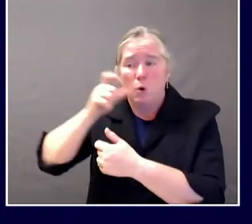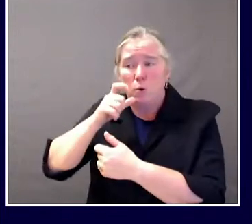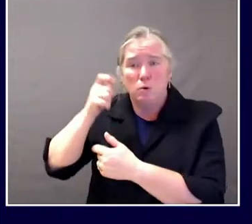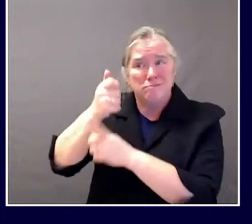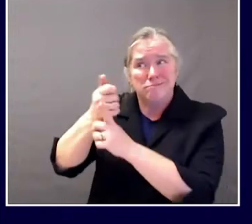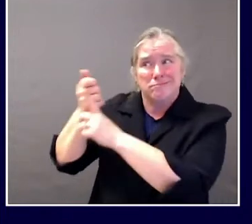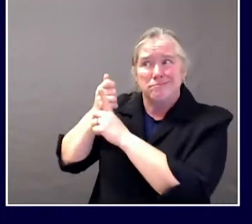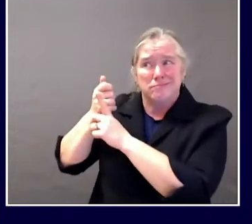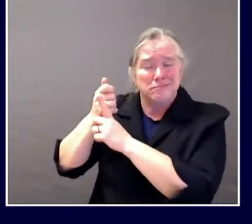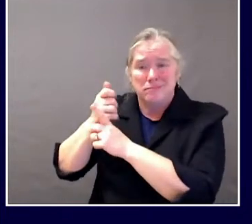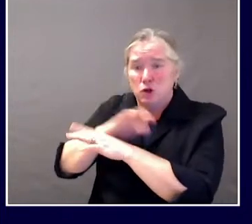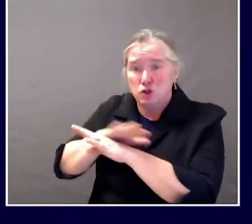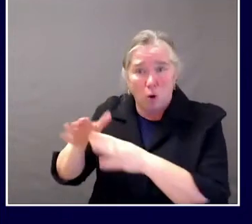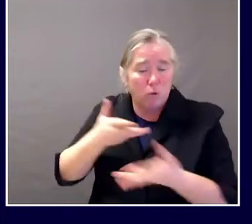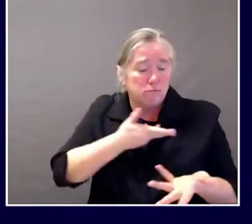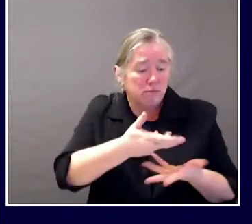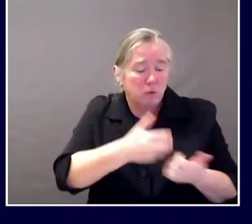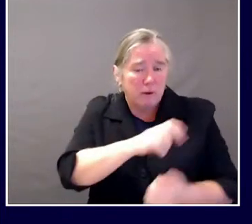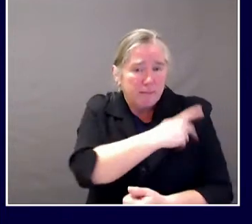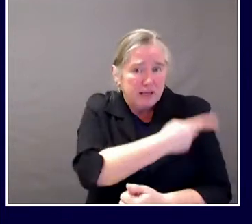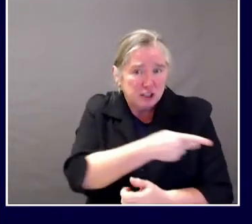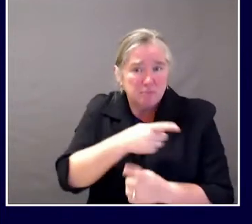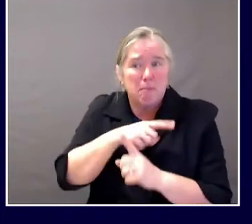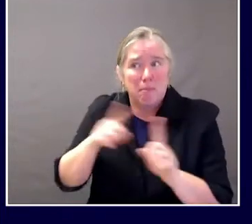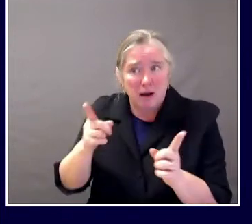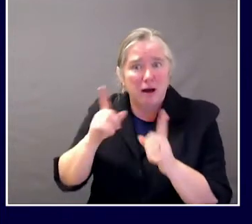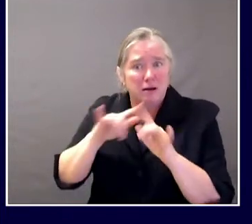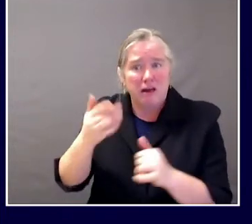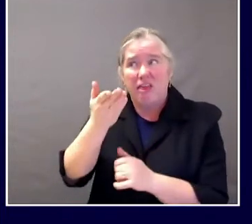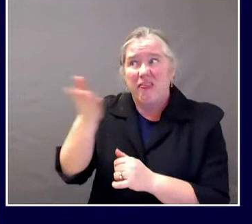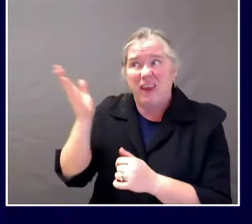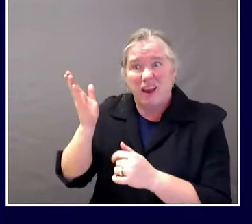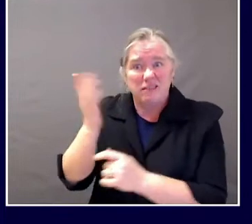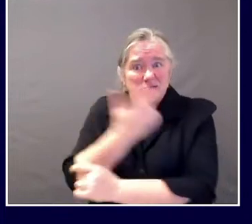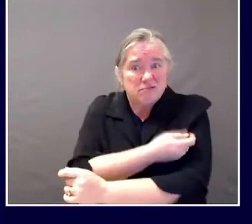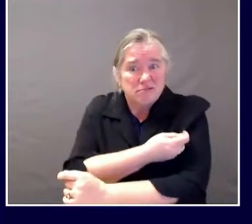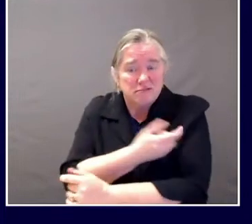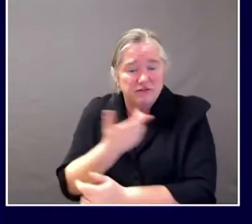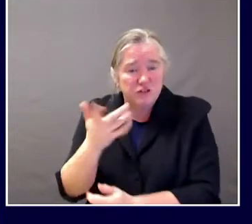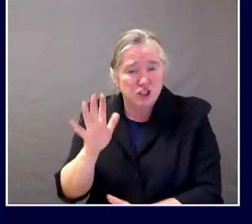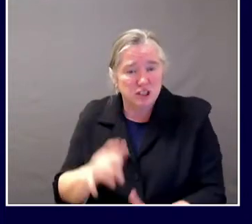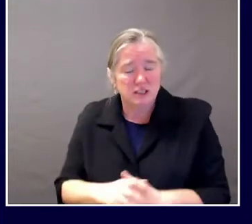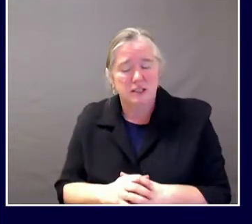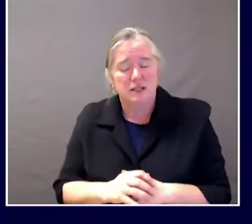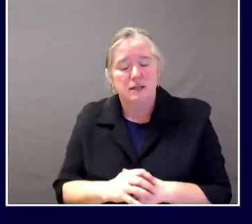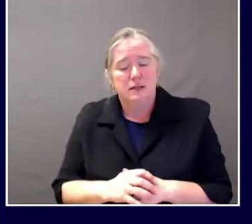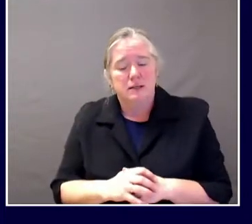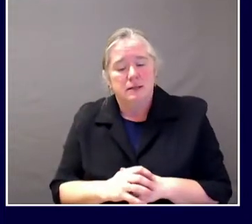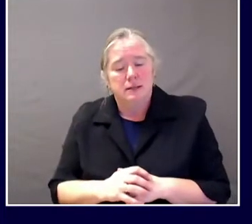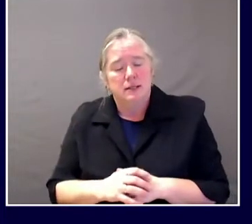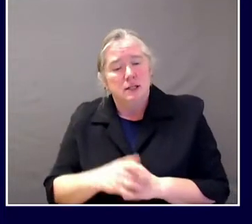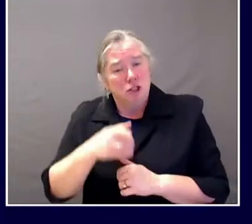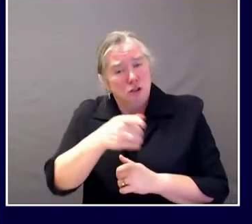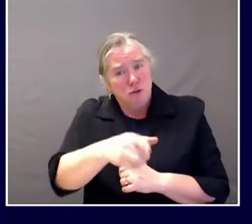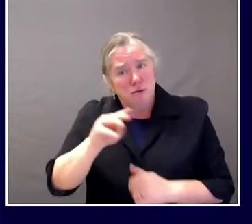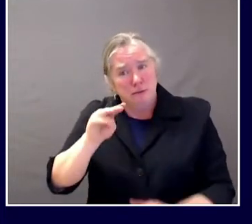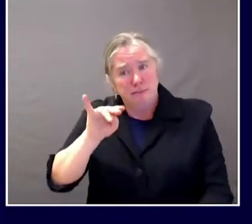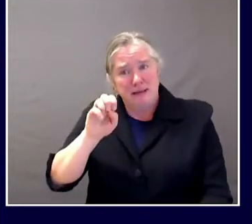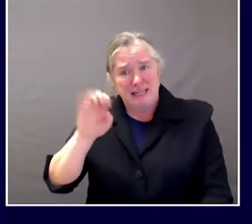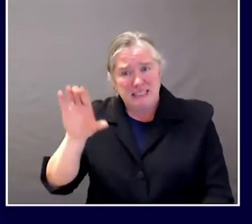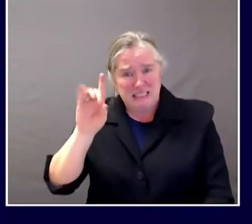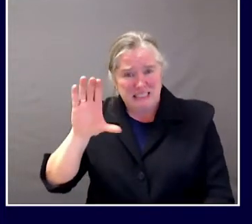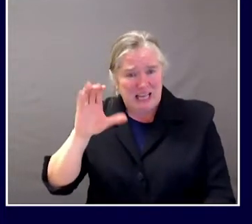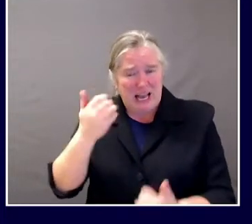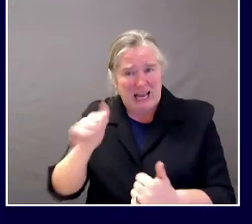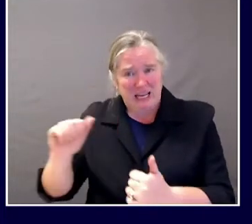vaccines. So is there any does Maine CDC have kind of an oversight responsibility for